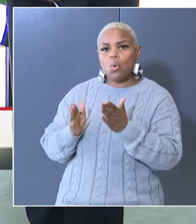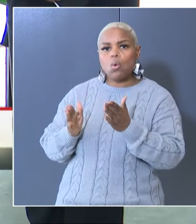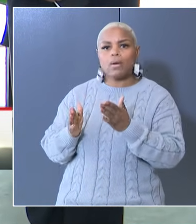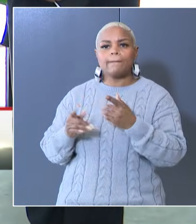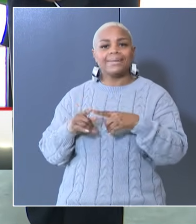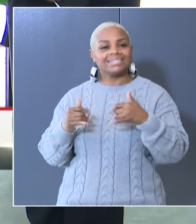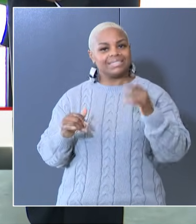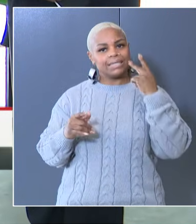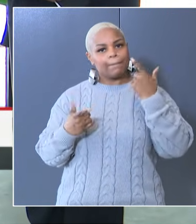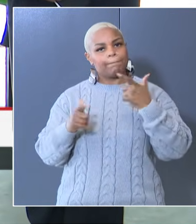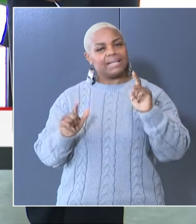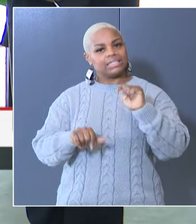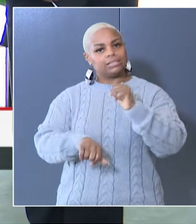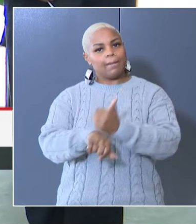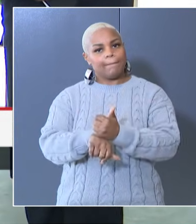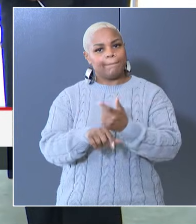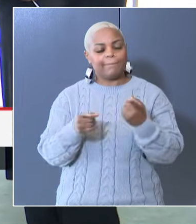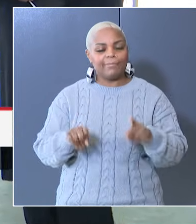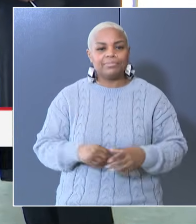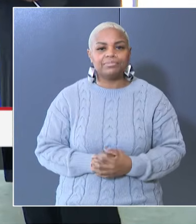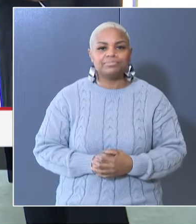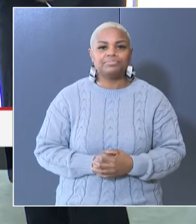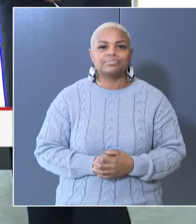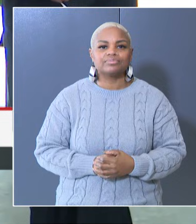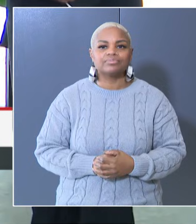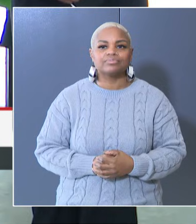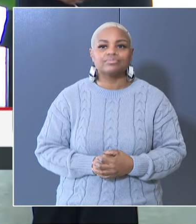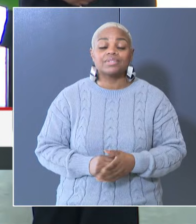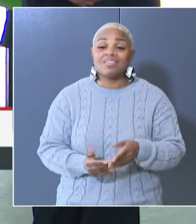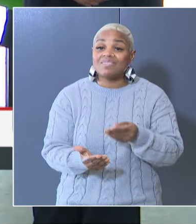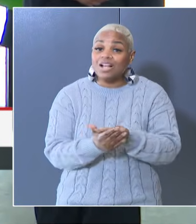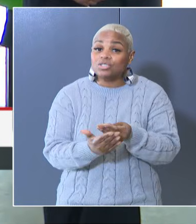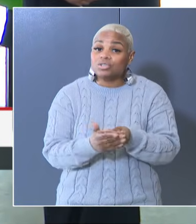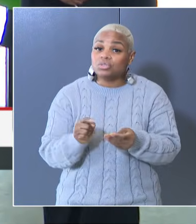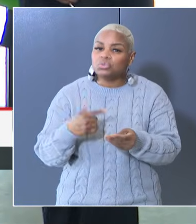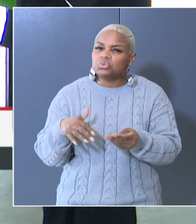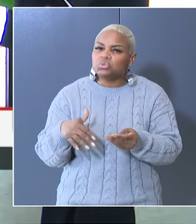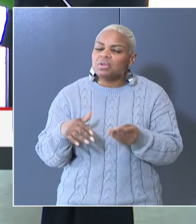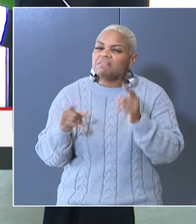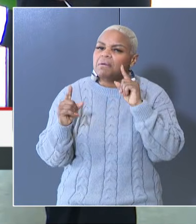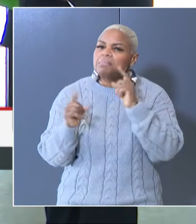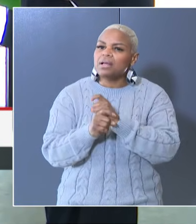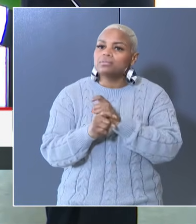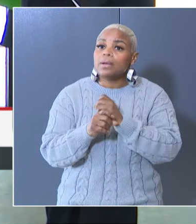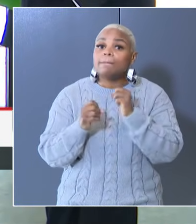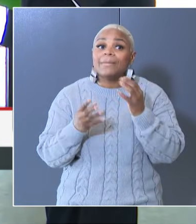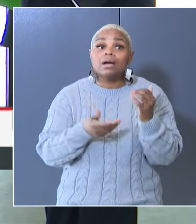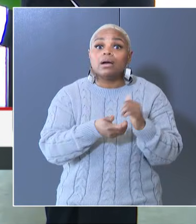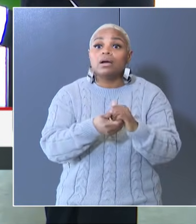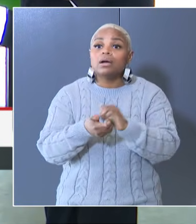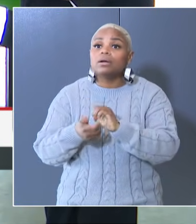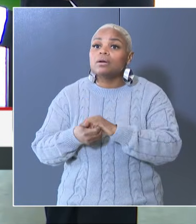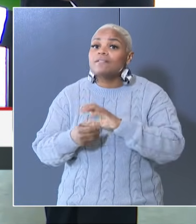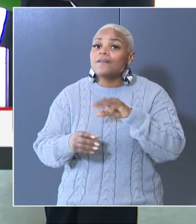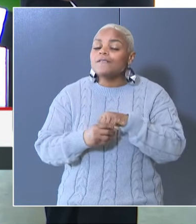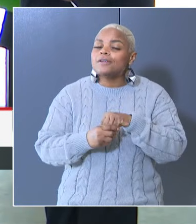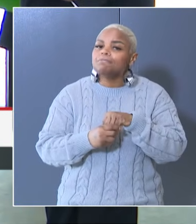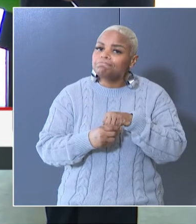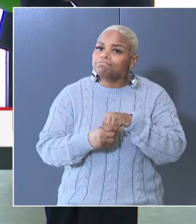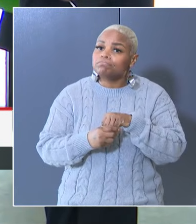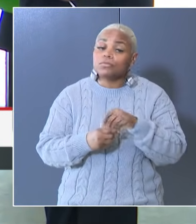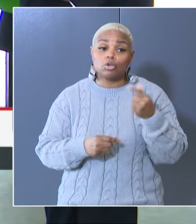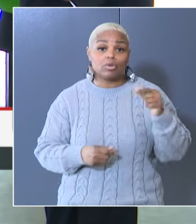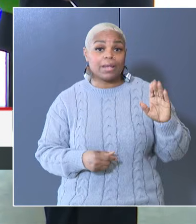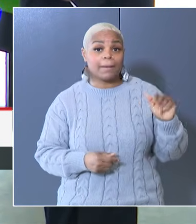The financing is very complicated. We're very proud to have all these financing partners, the Green Bank bringing their expertise and combining with